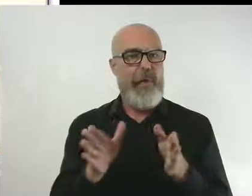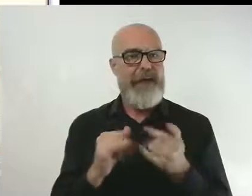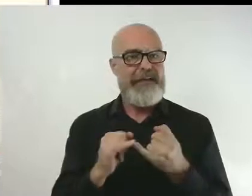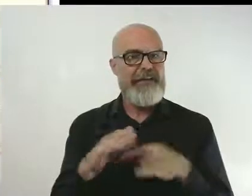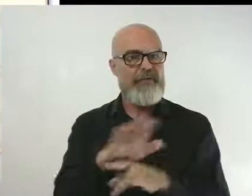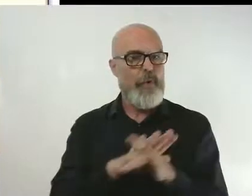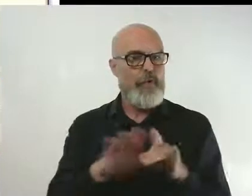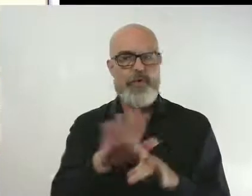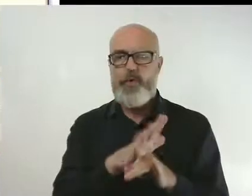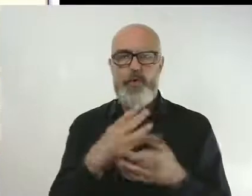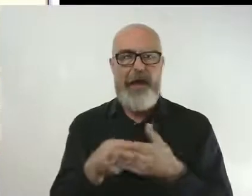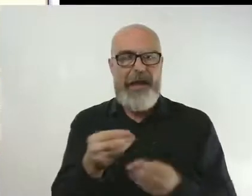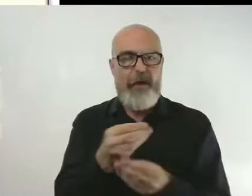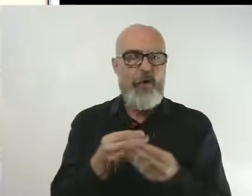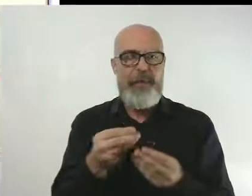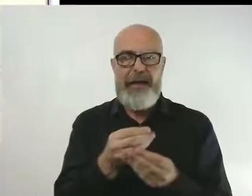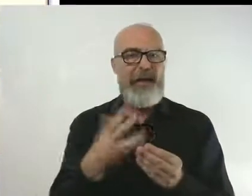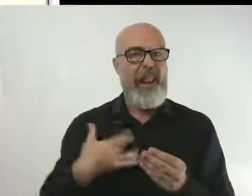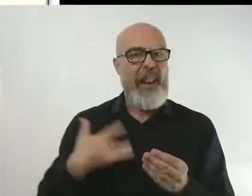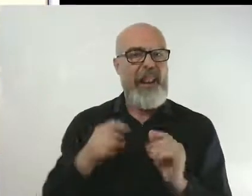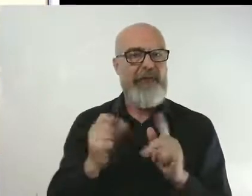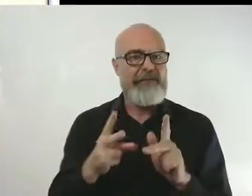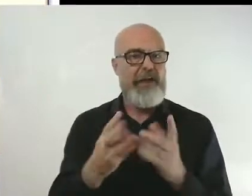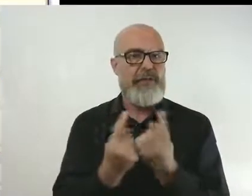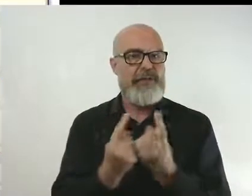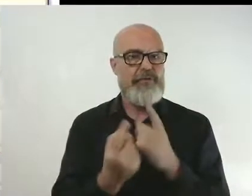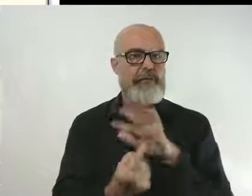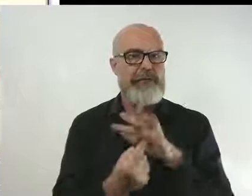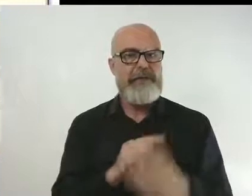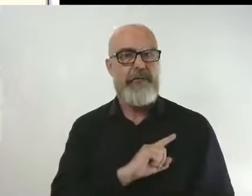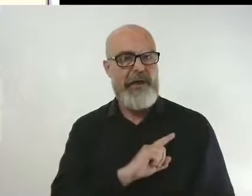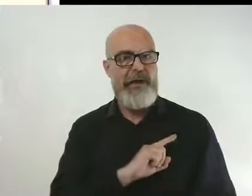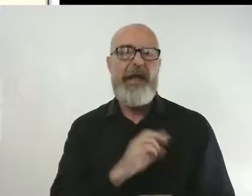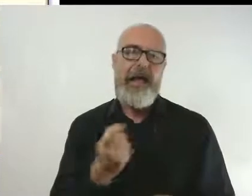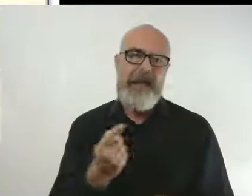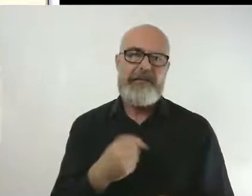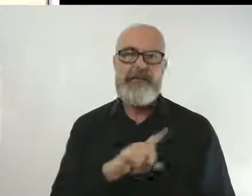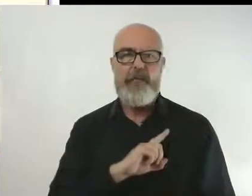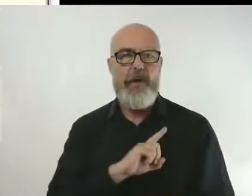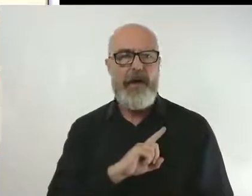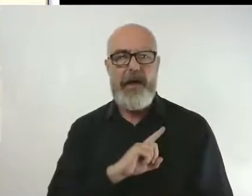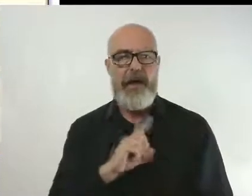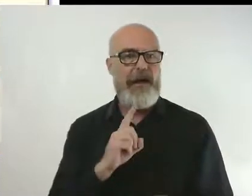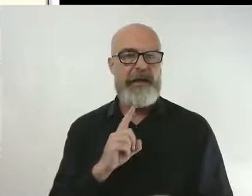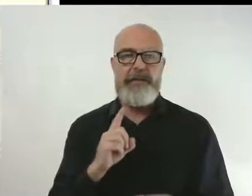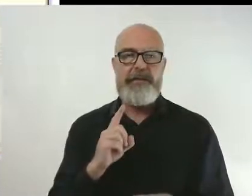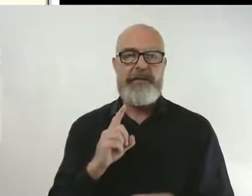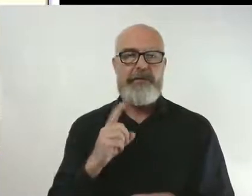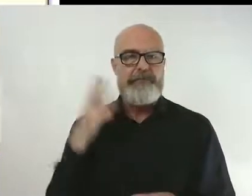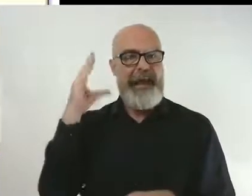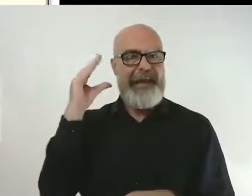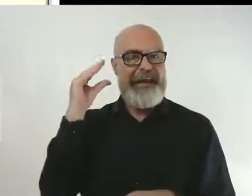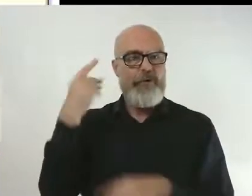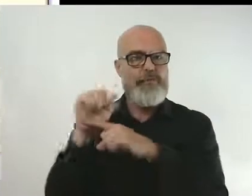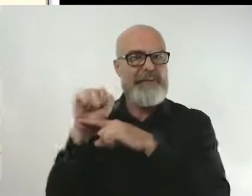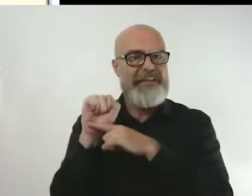topics. Why do socioeconomic and lifestyle factors matter, and the importance of hearing loss prevention